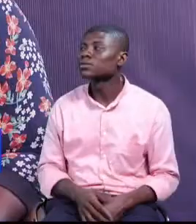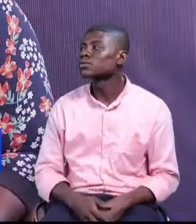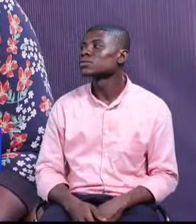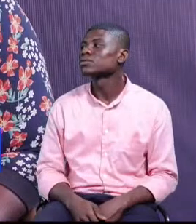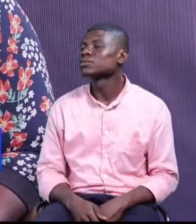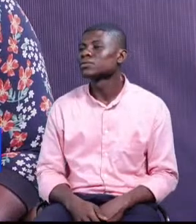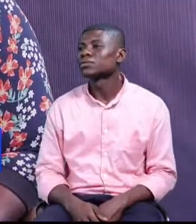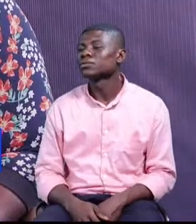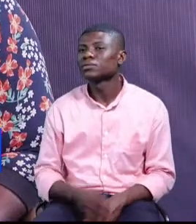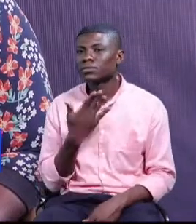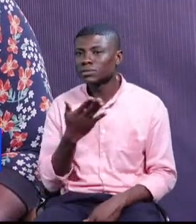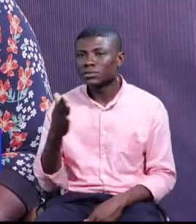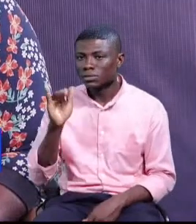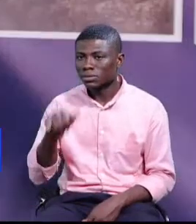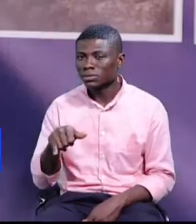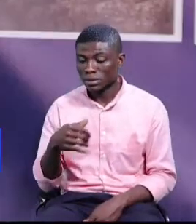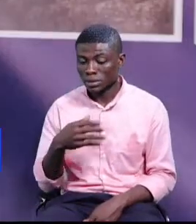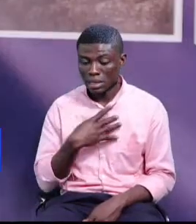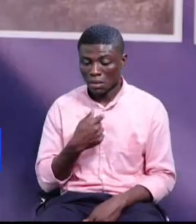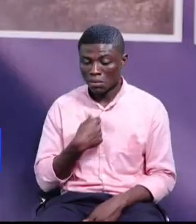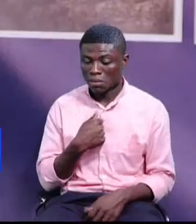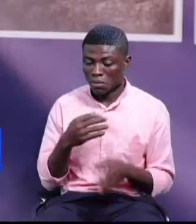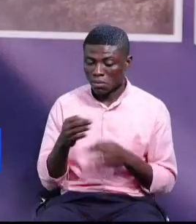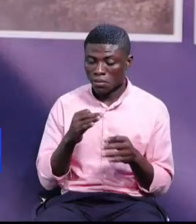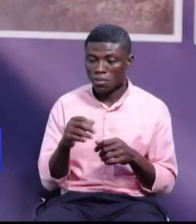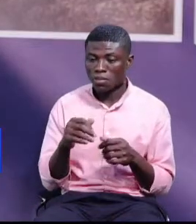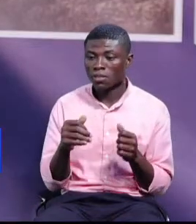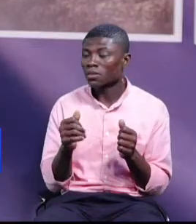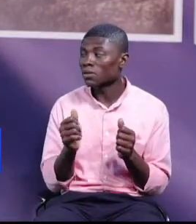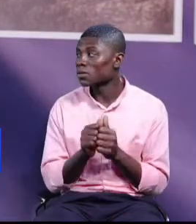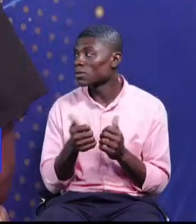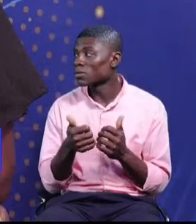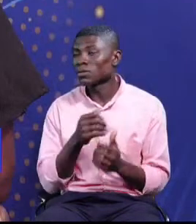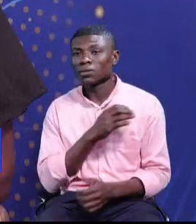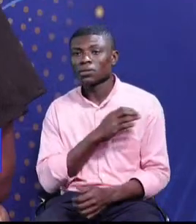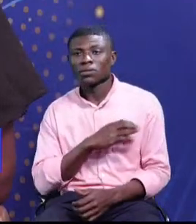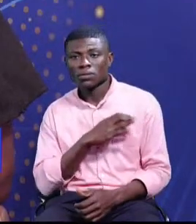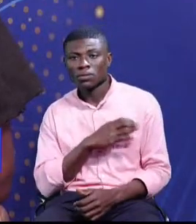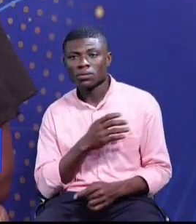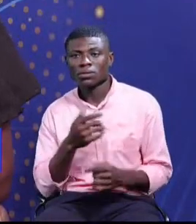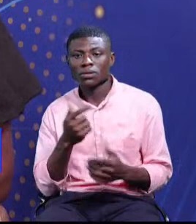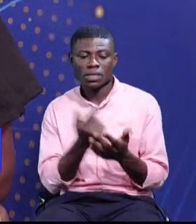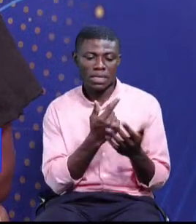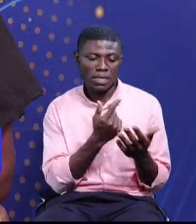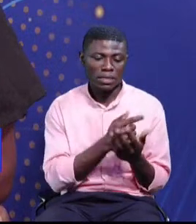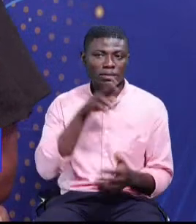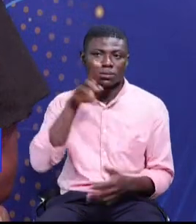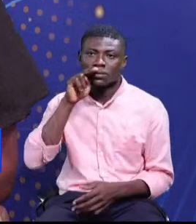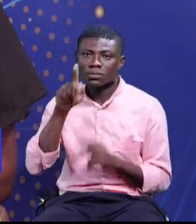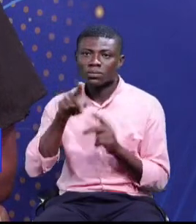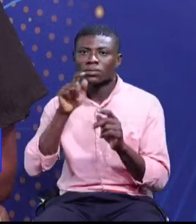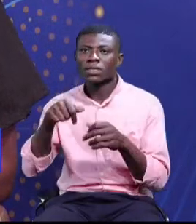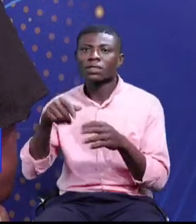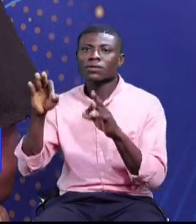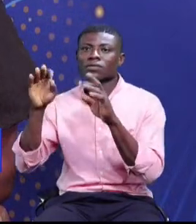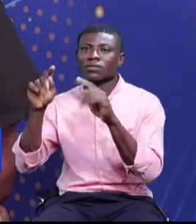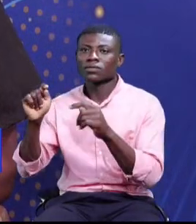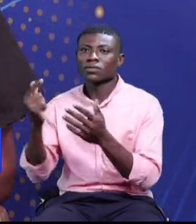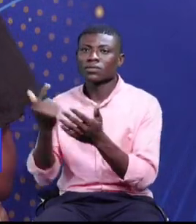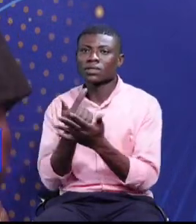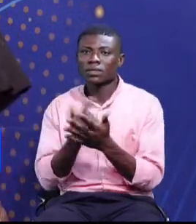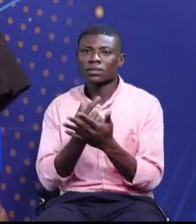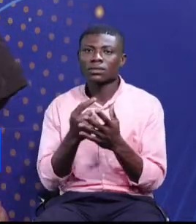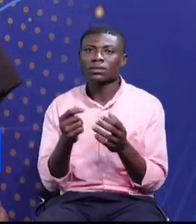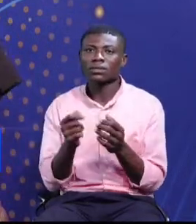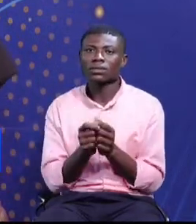Yeah. The thing is, like I said, but then in terms of the characteristics of a Ghanaian and Nigerian, people can tolerate Ghanaians